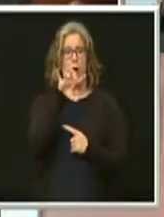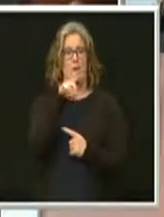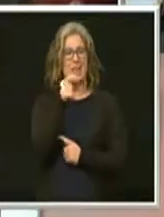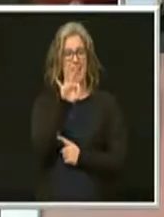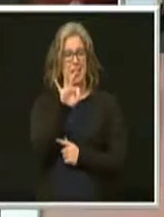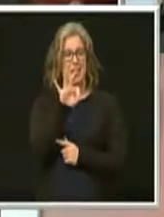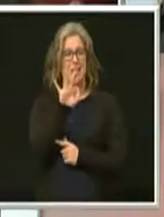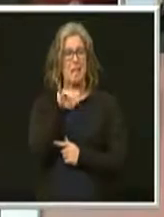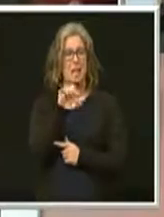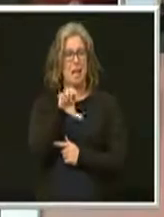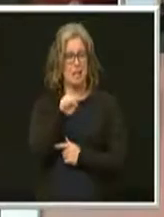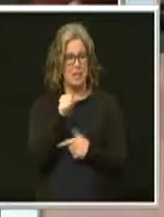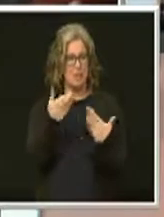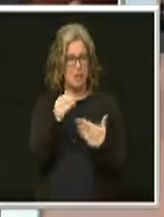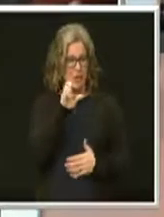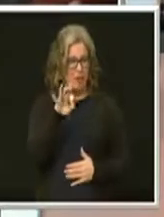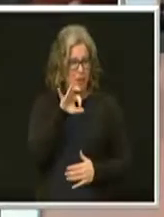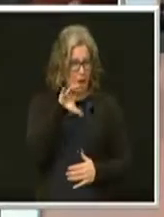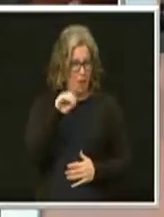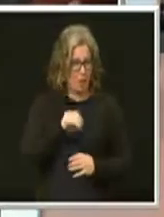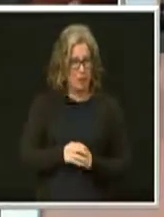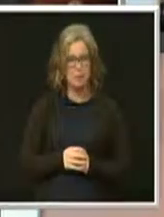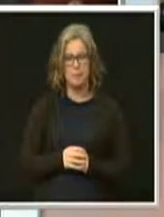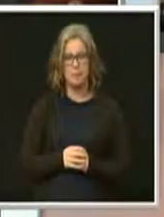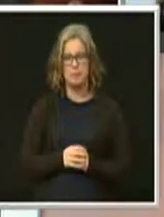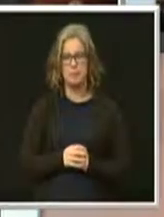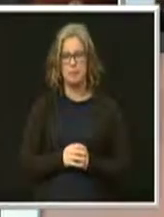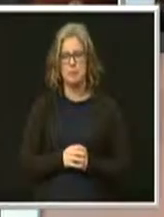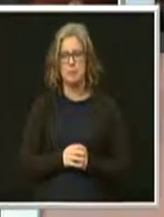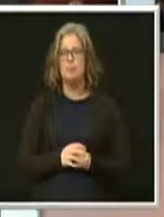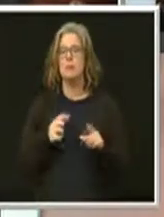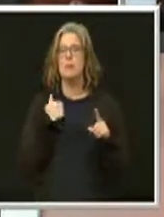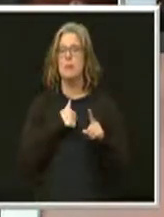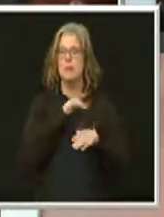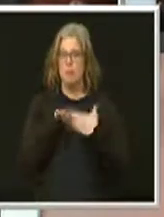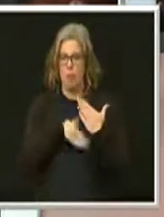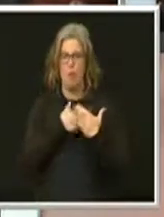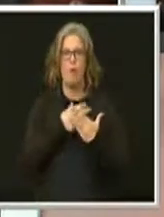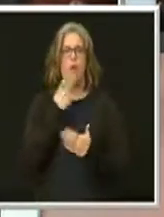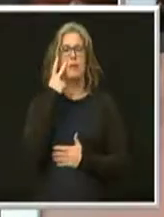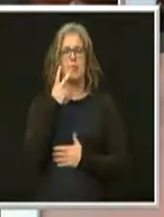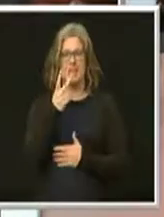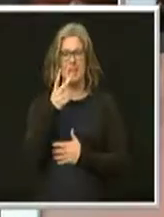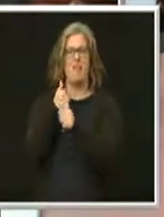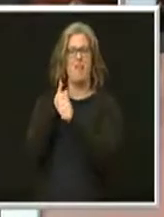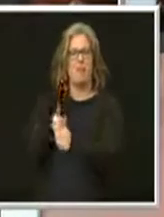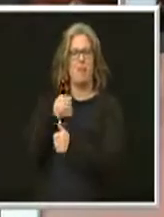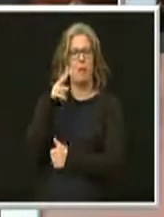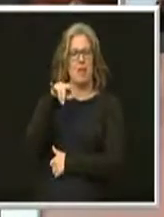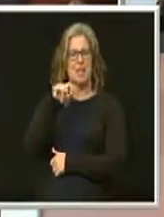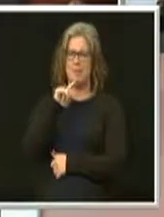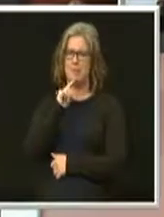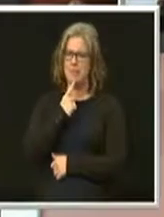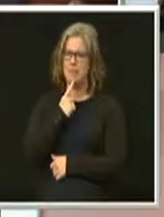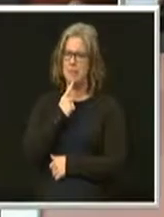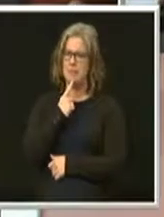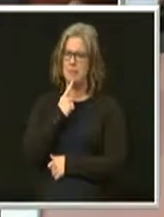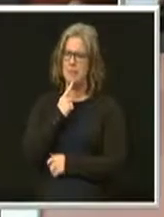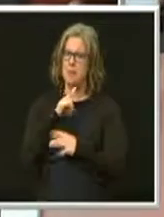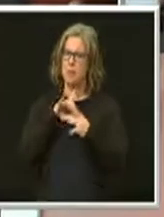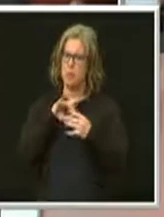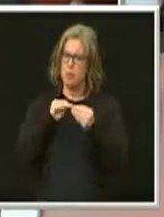COVID-19 cases in Jefferson County. We all see by following the media how serious this is in terms